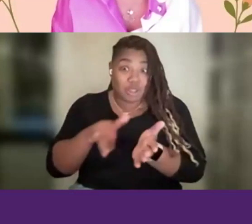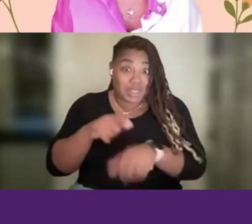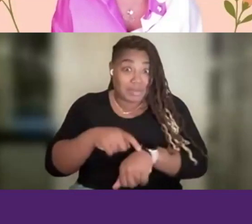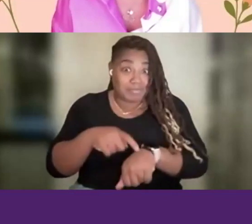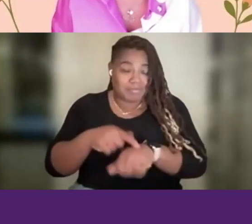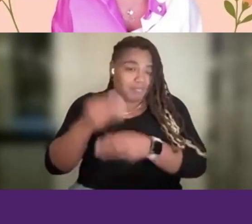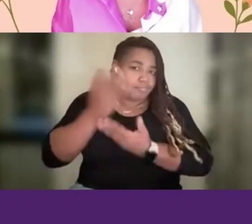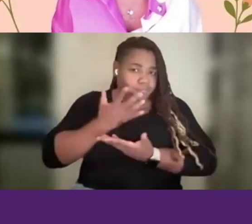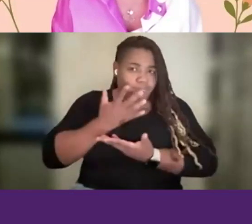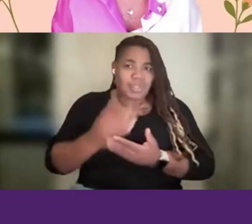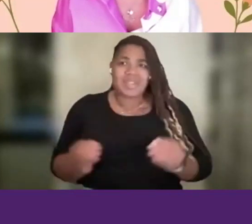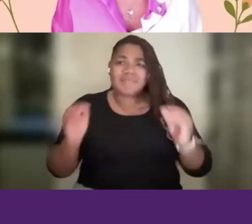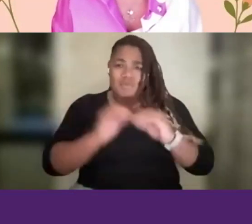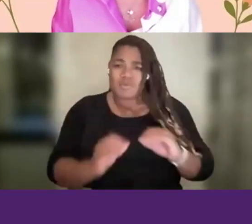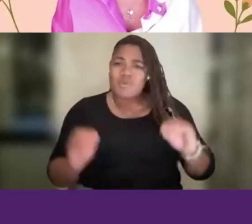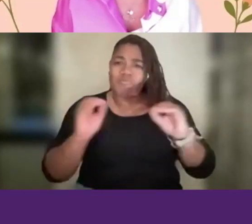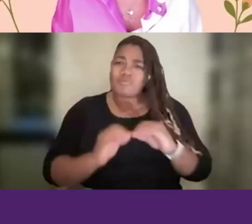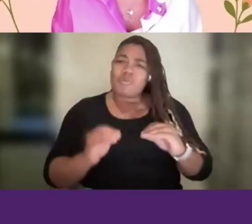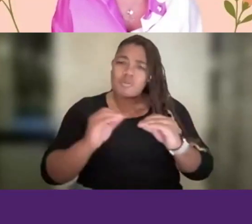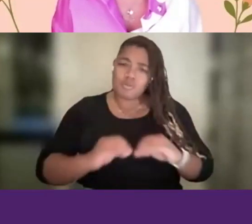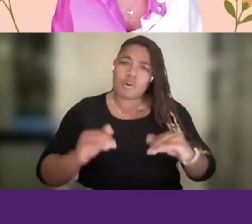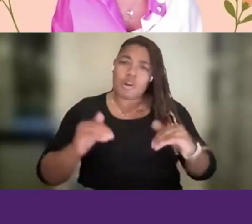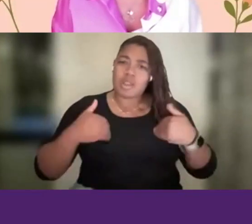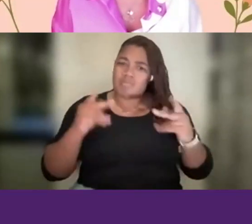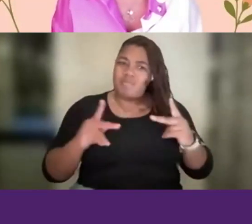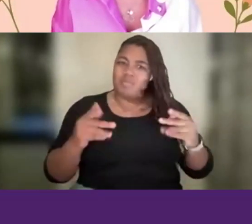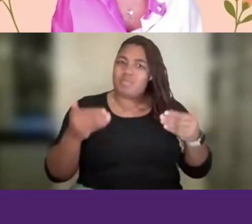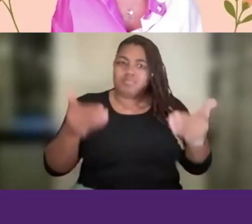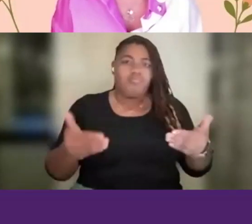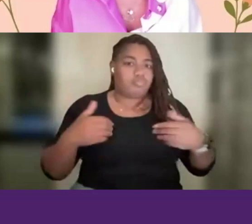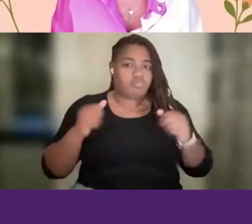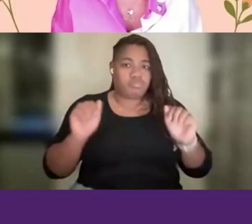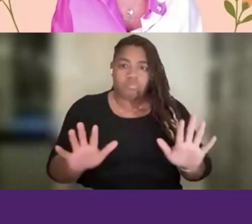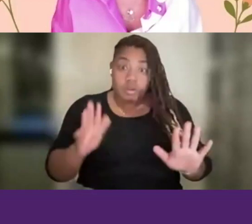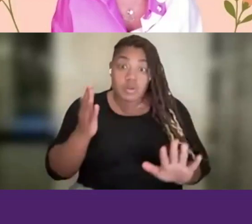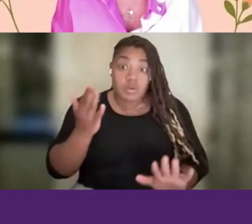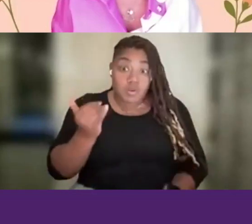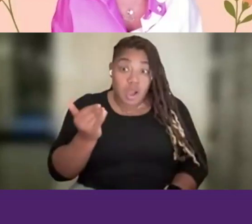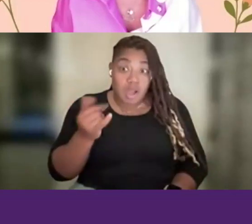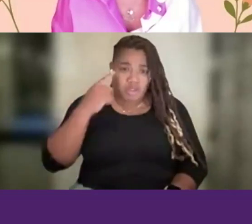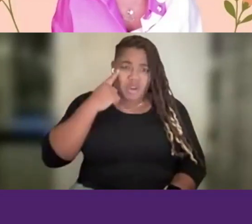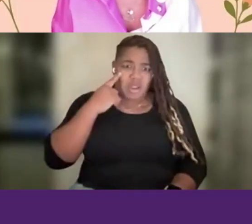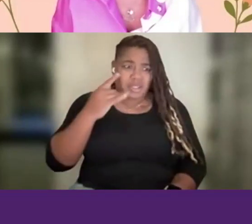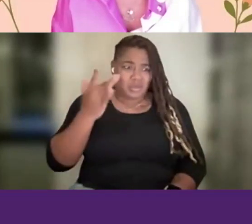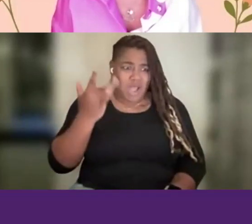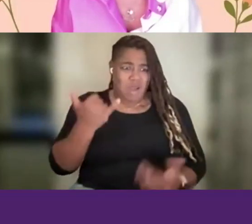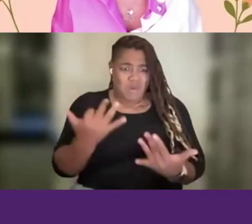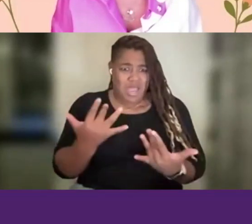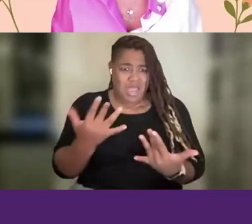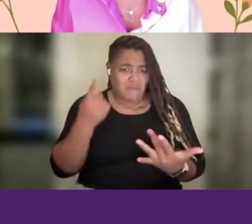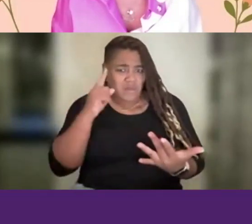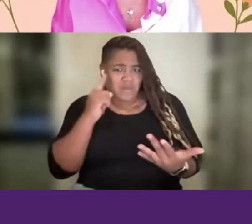that more and more young women were getting this done because the thought was, why wait? What am I waiting around